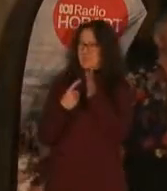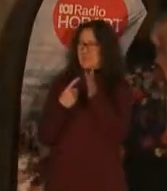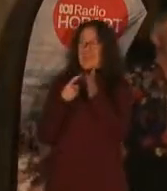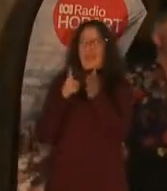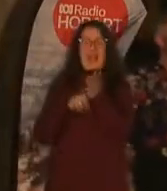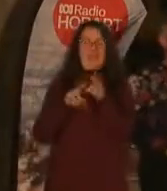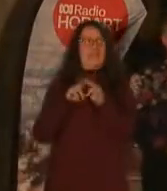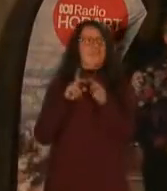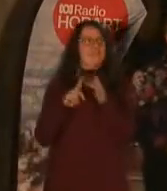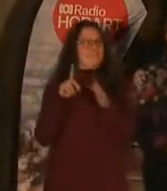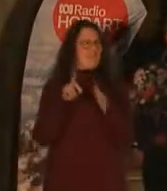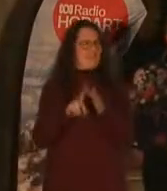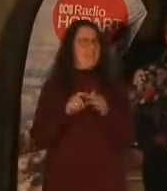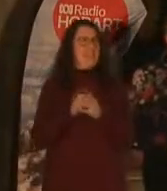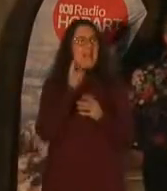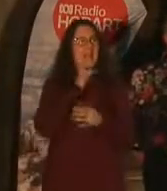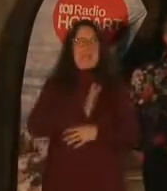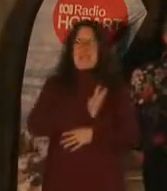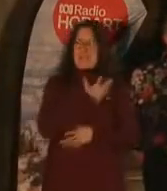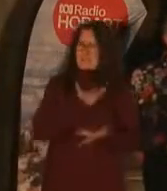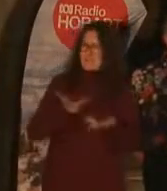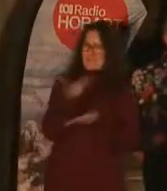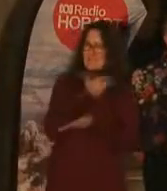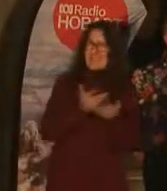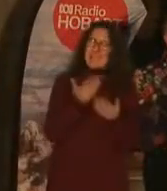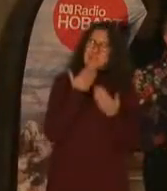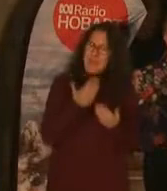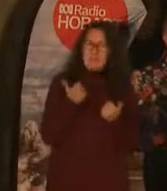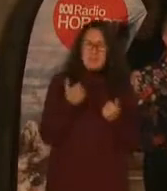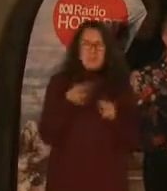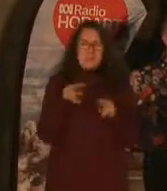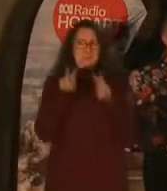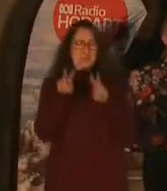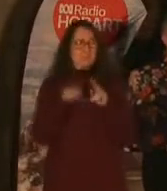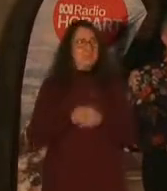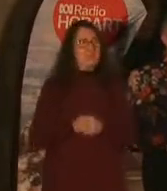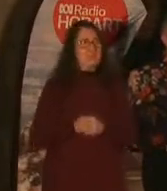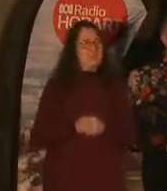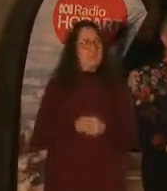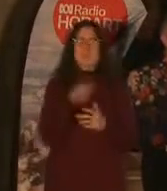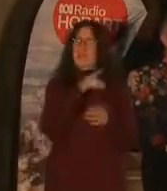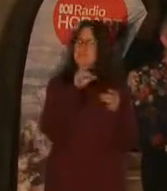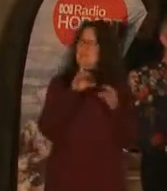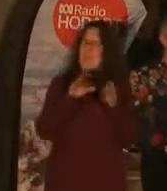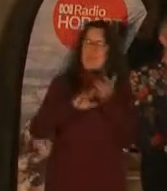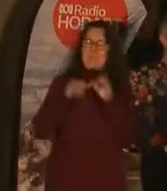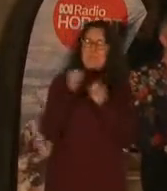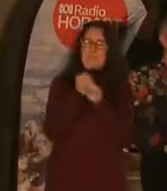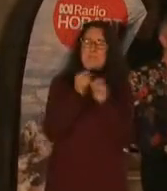really interesting discussion to listen to. It's sort of based off, near the start, Maggie, you said about the